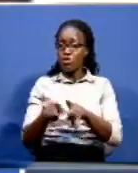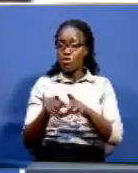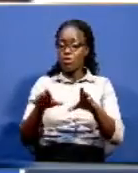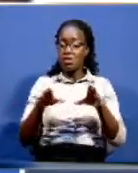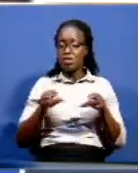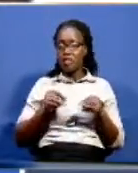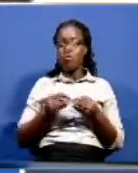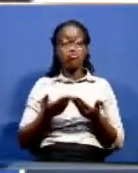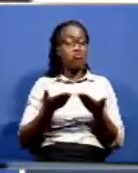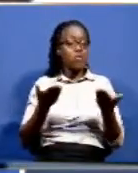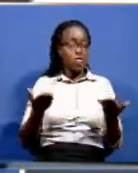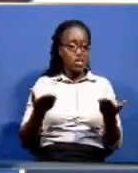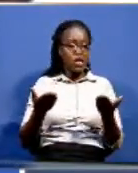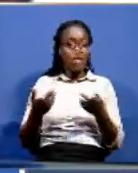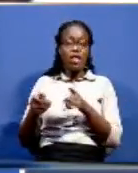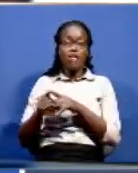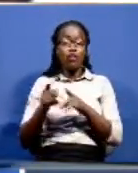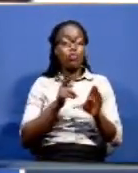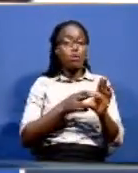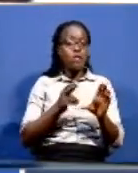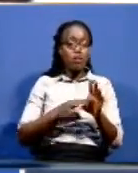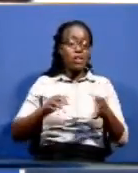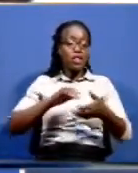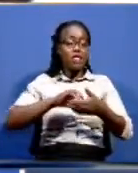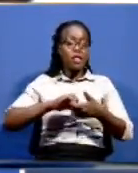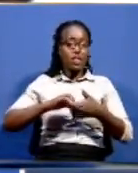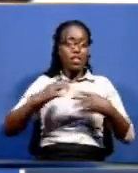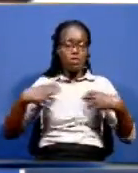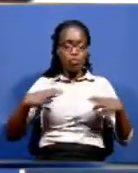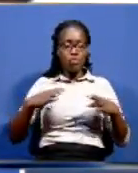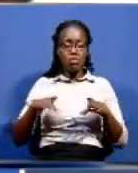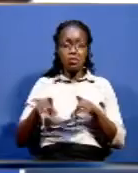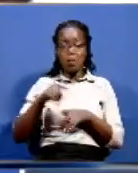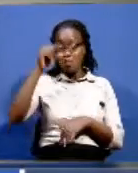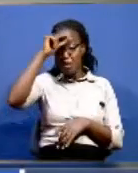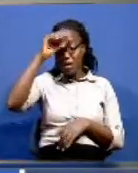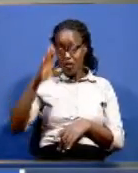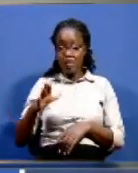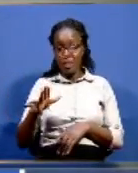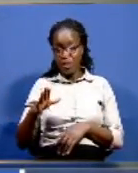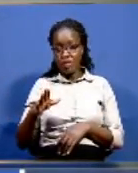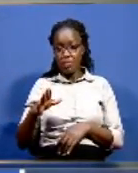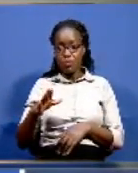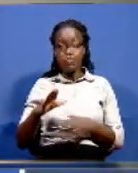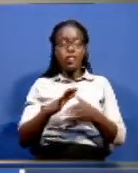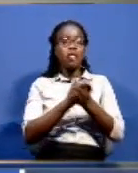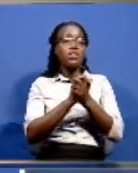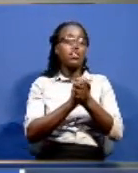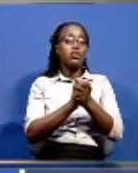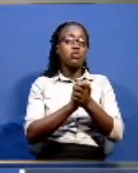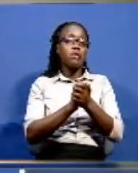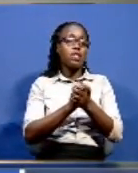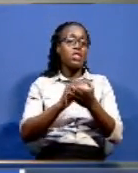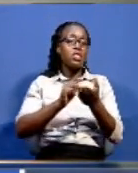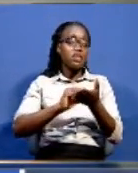as well as participating and engaging people like Governor Ngilu. Jubilee Party Secretary General